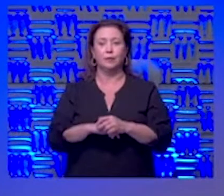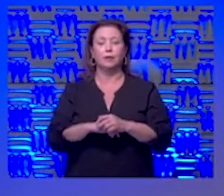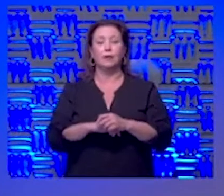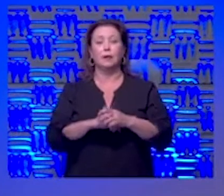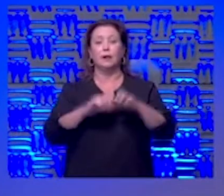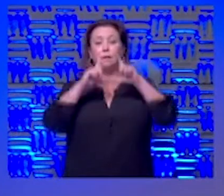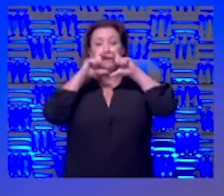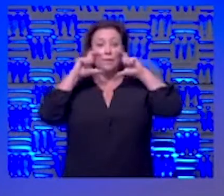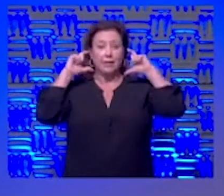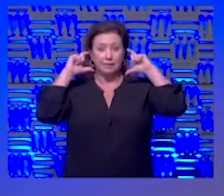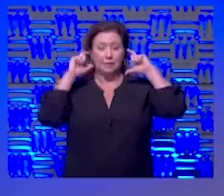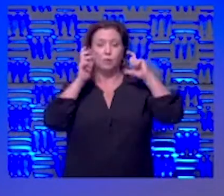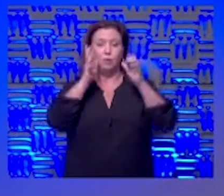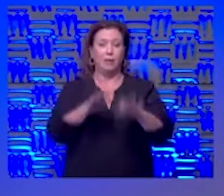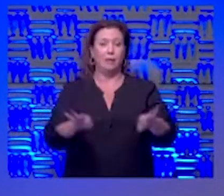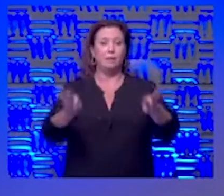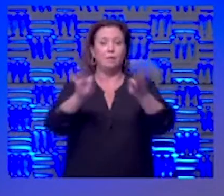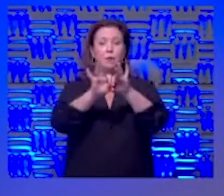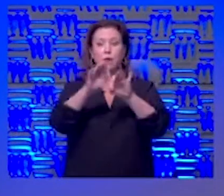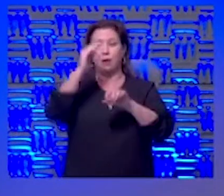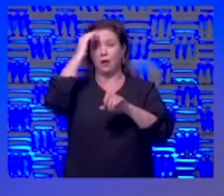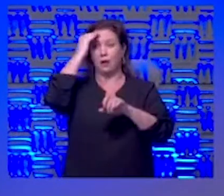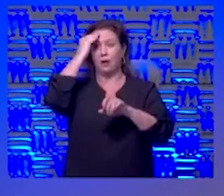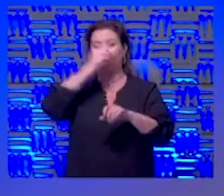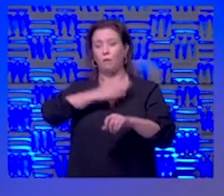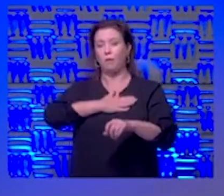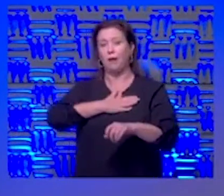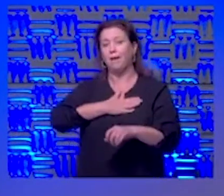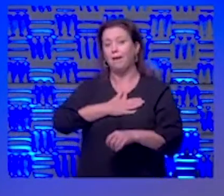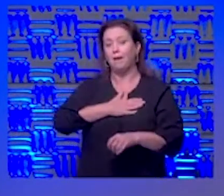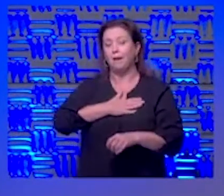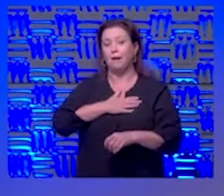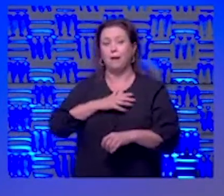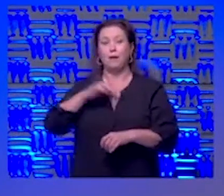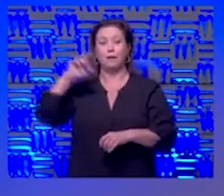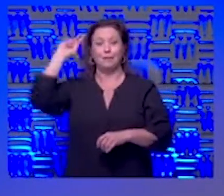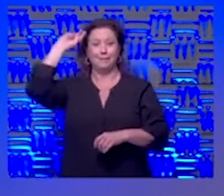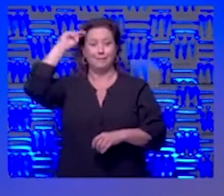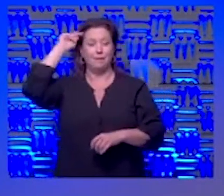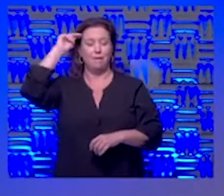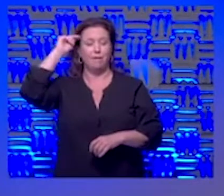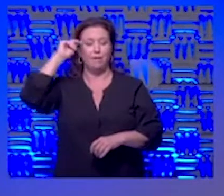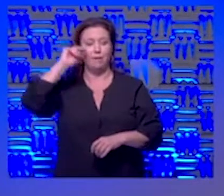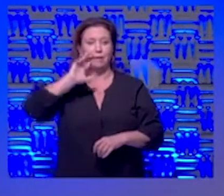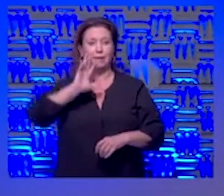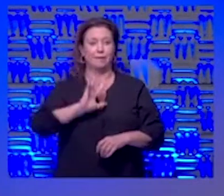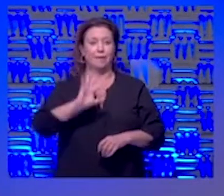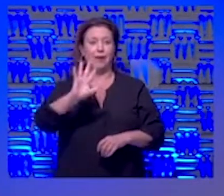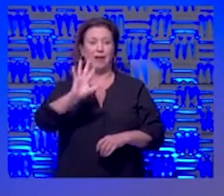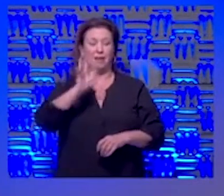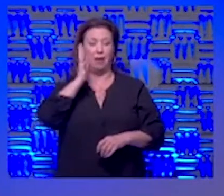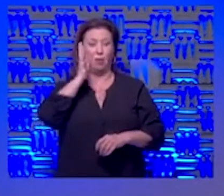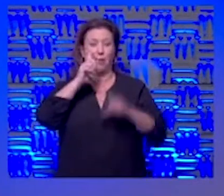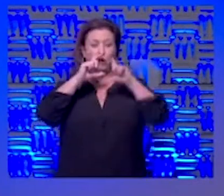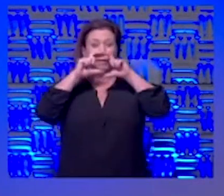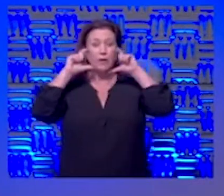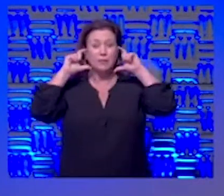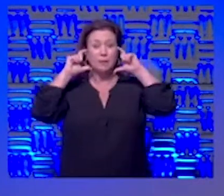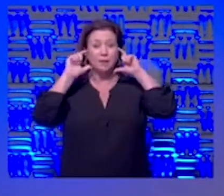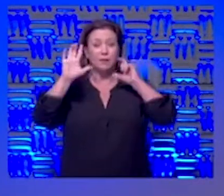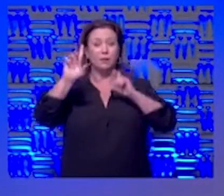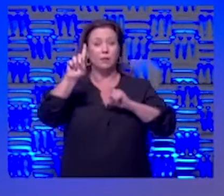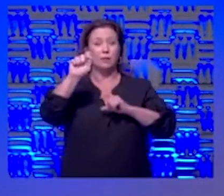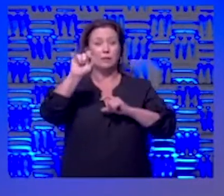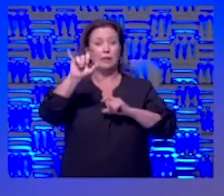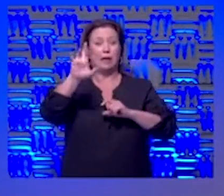Face masks are going to be important. I know that my nephew is 5 and he's going to have to wear a face mask to his